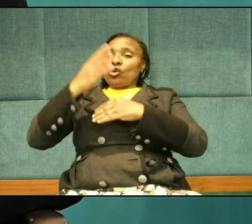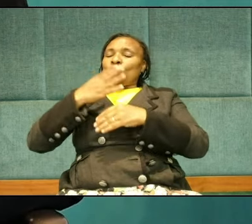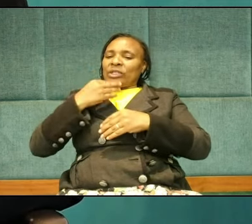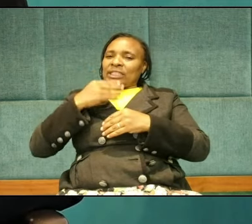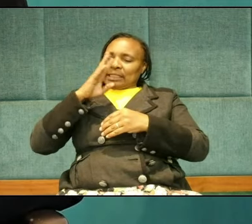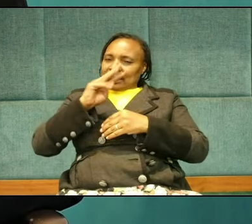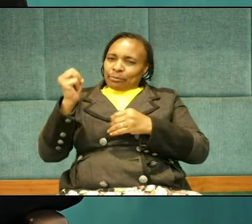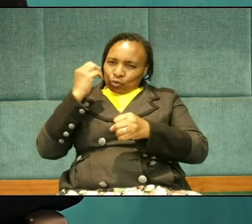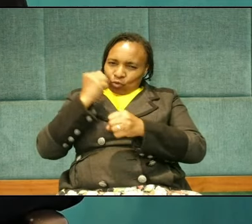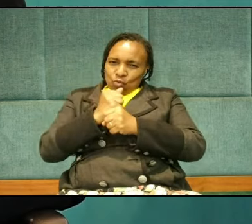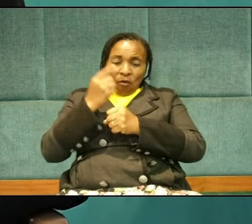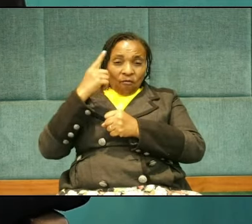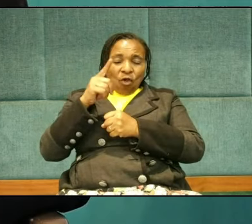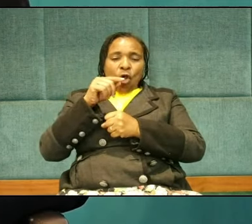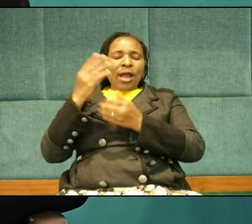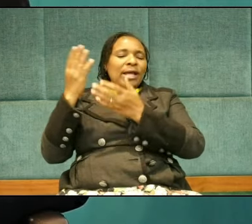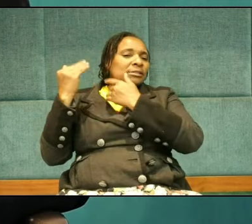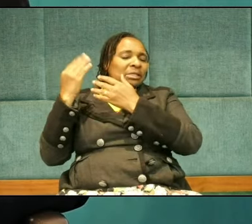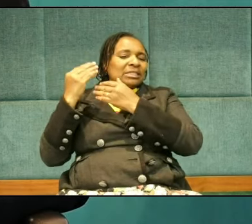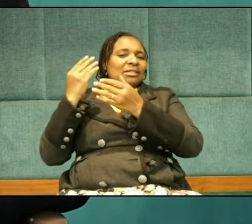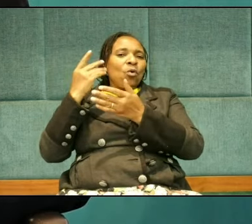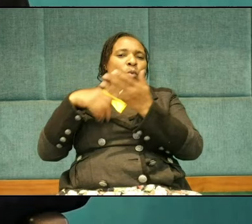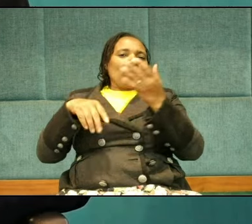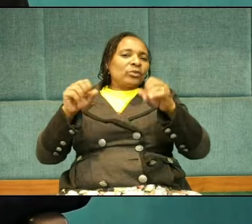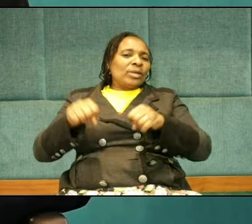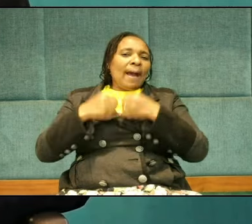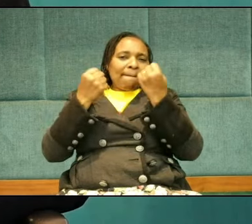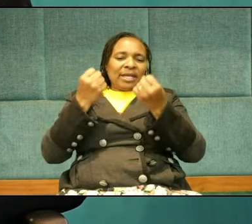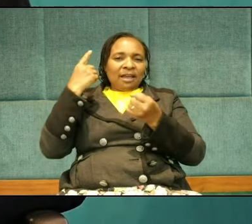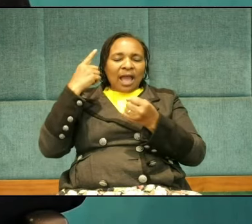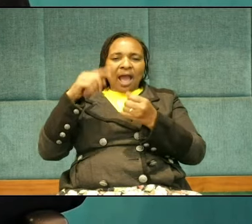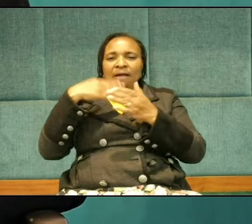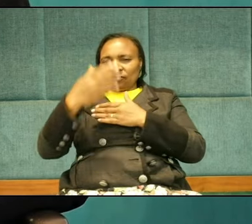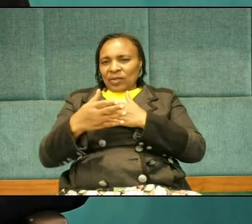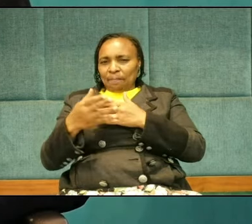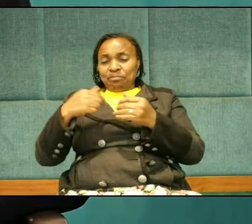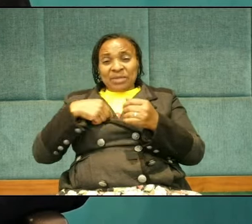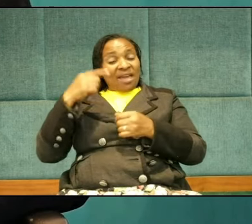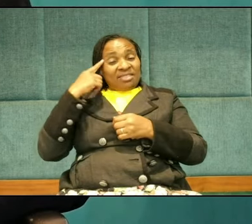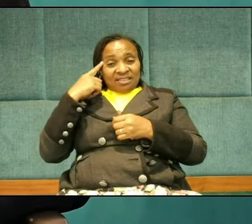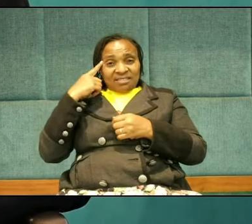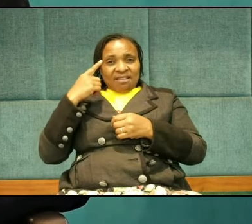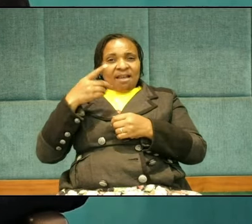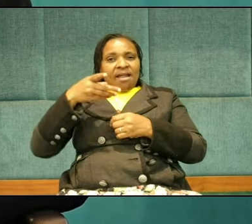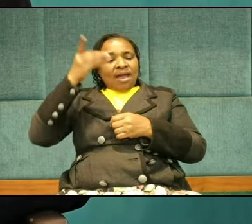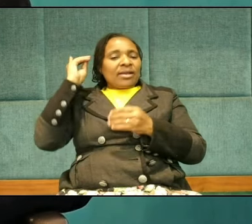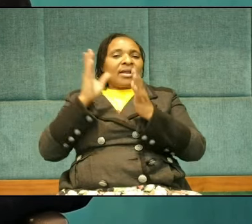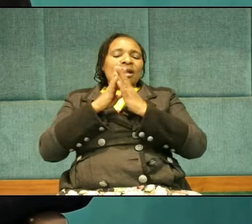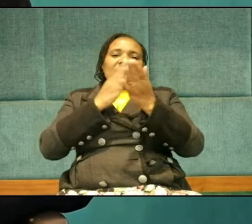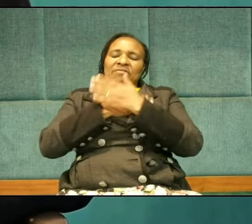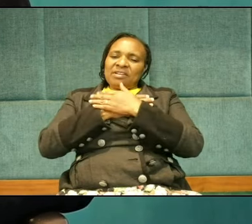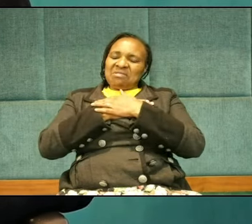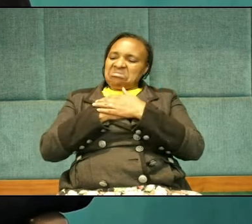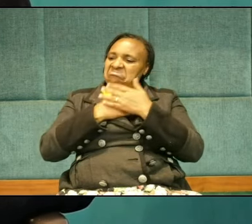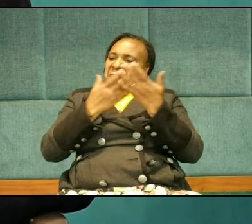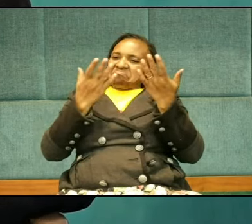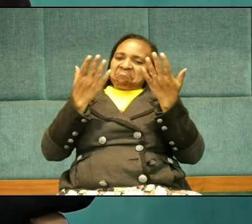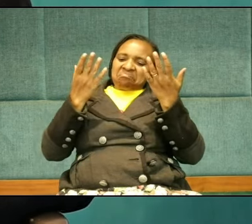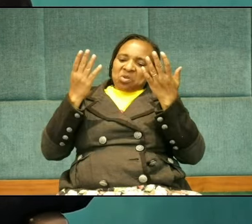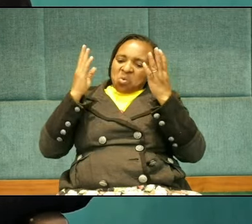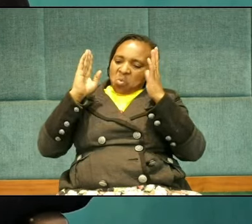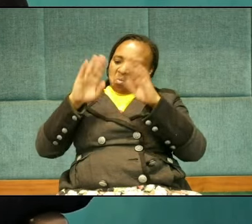actually, for the expectation and what would have resulted after that, I think Daniel and his friends didn't care about whatever